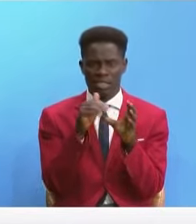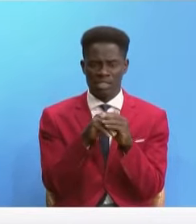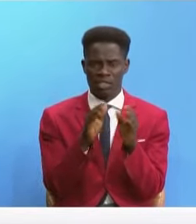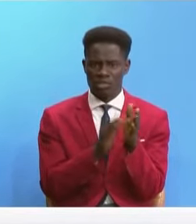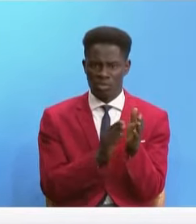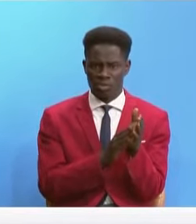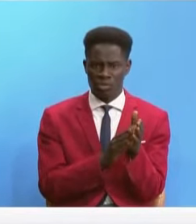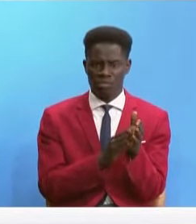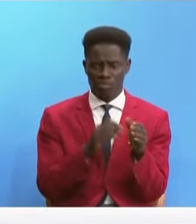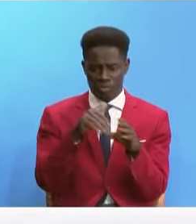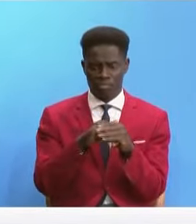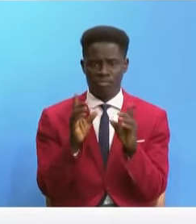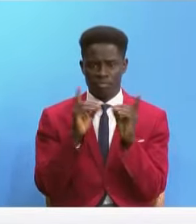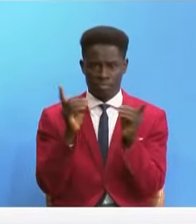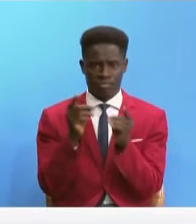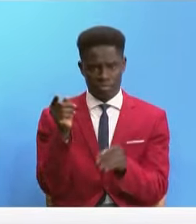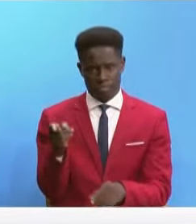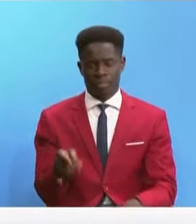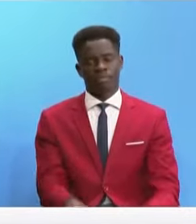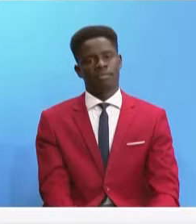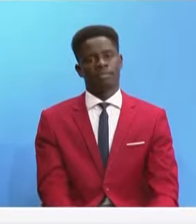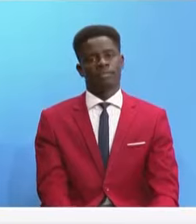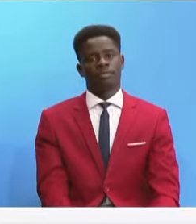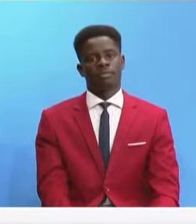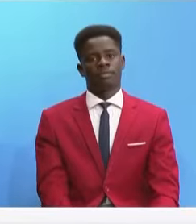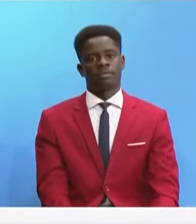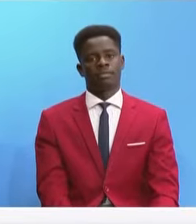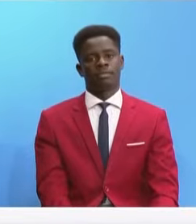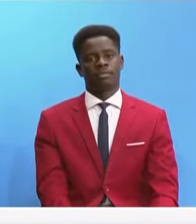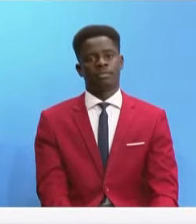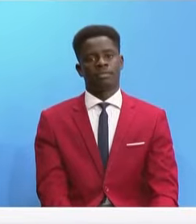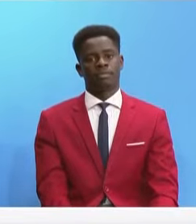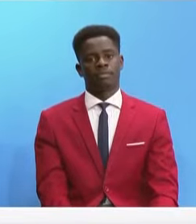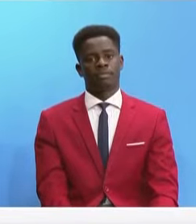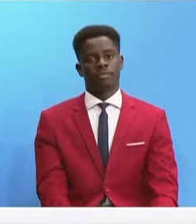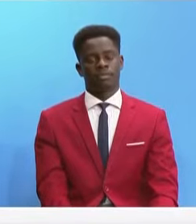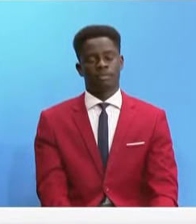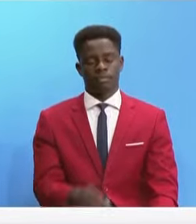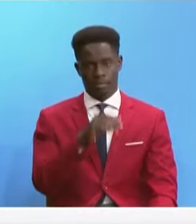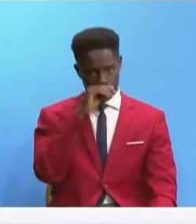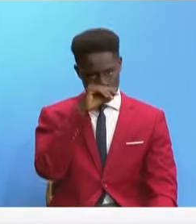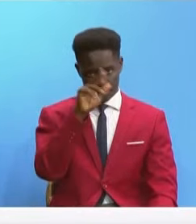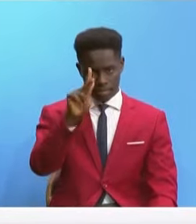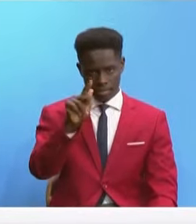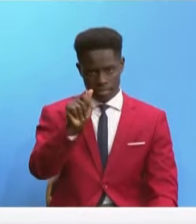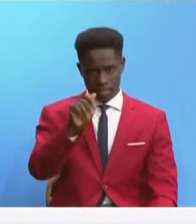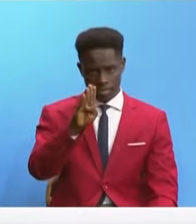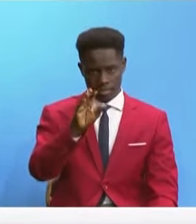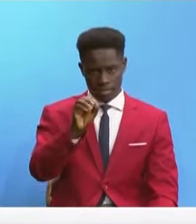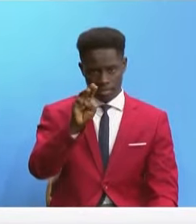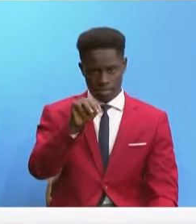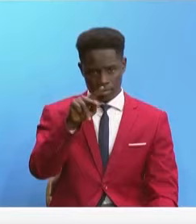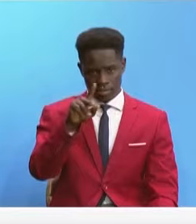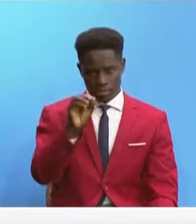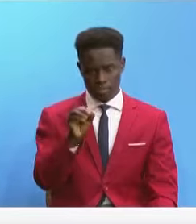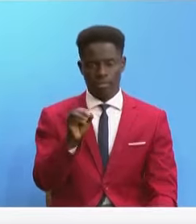the district. Josephine Kahanji is Kabompo District Education Board Secretary. During the symposium, she explained. Our guest